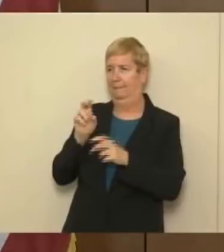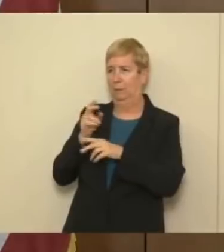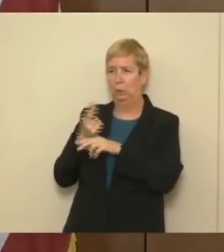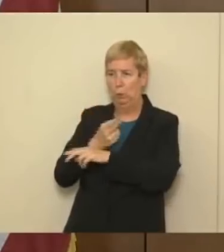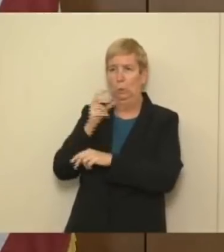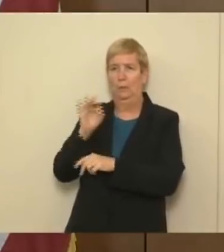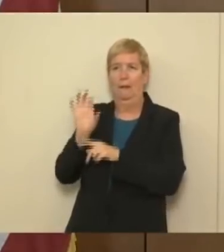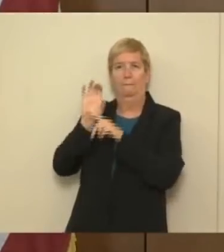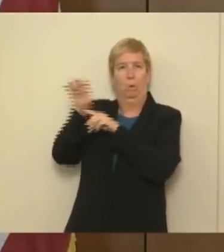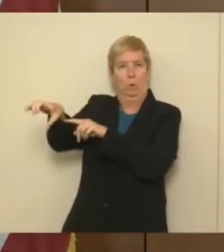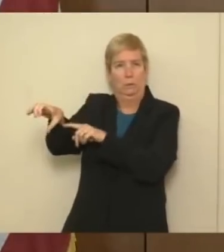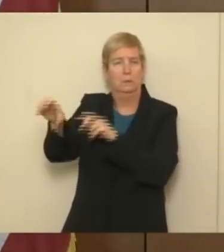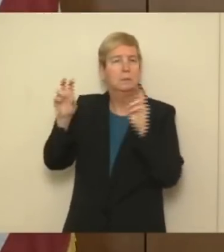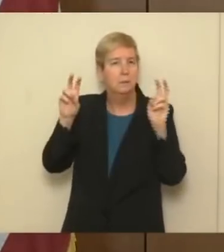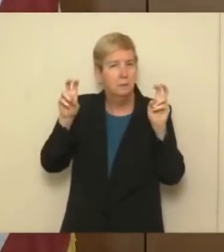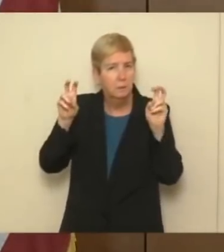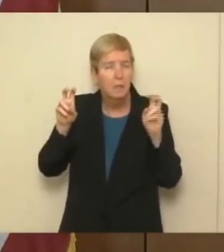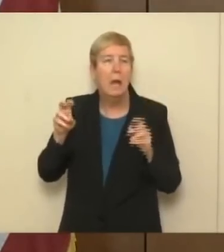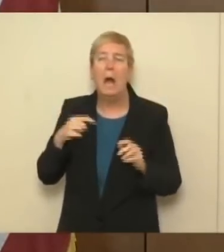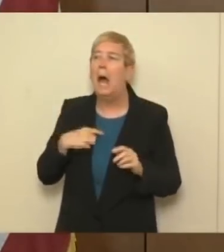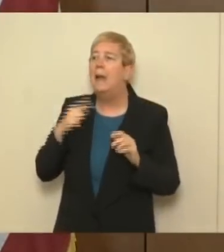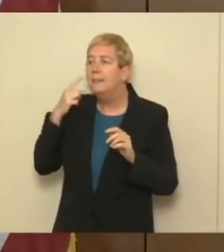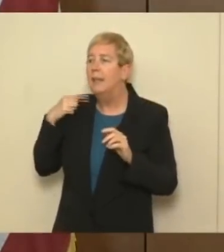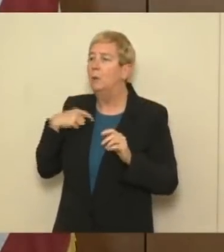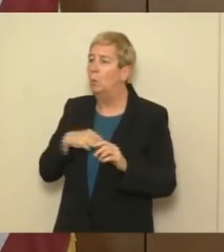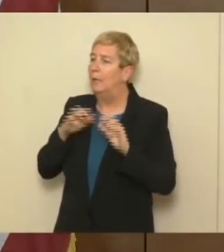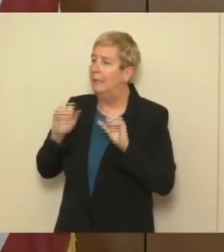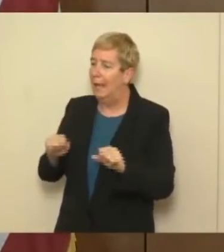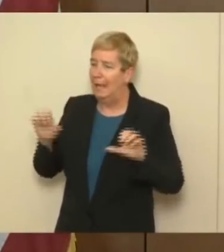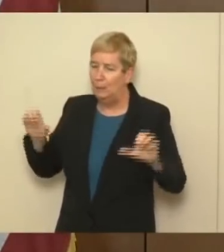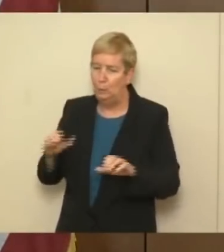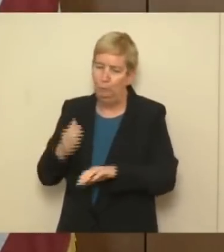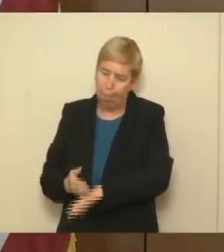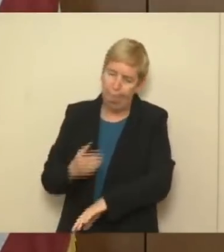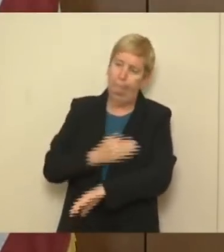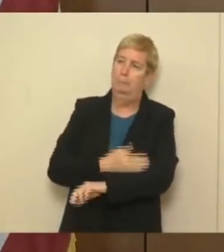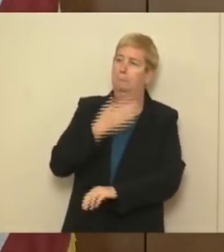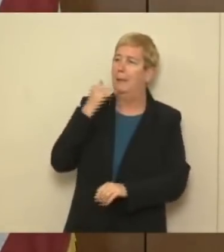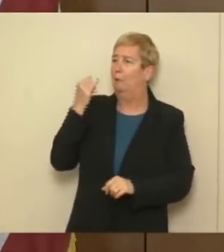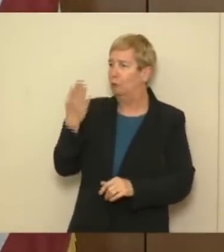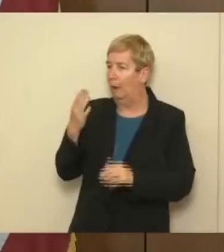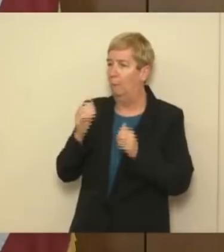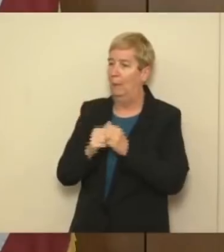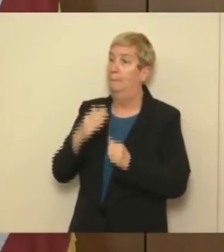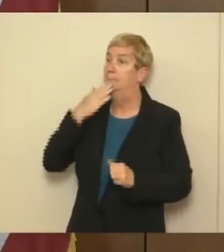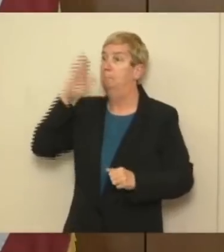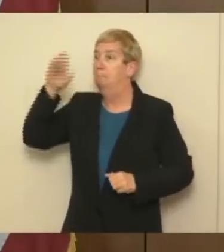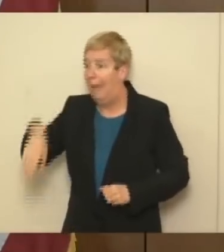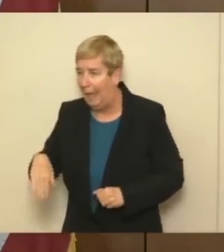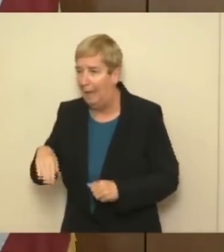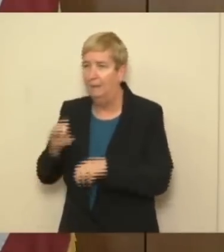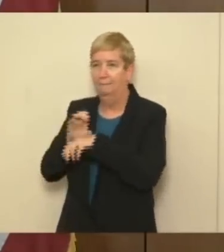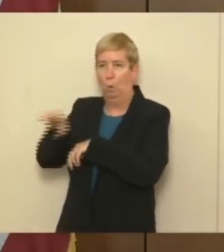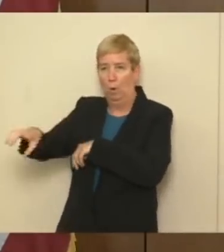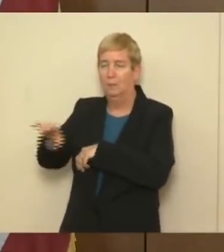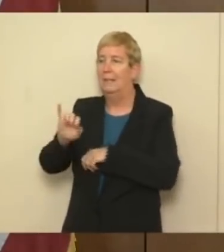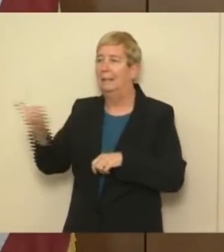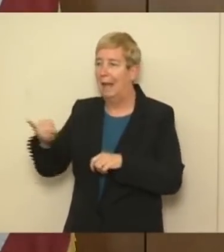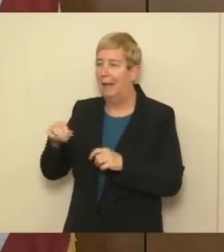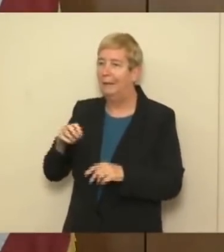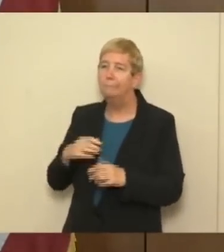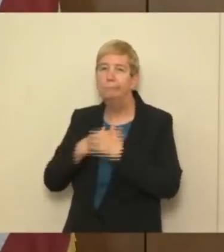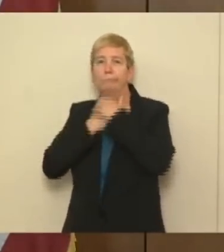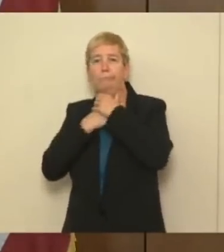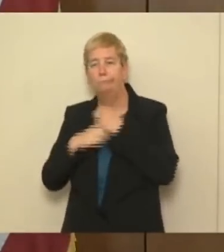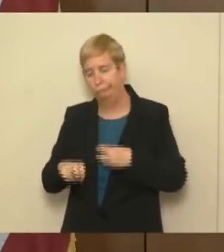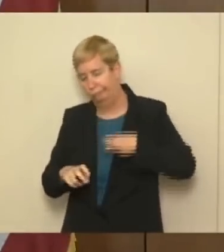more in the area of bad excessive force policies like chokeholds. I appreciate that we're going to now require